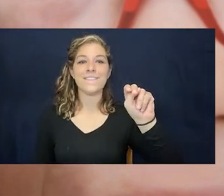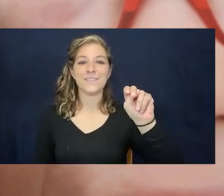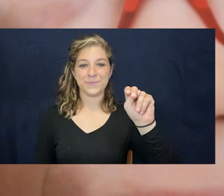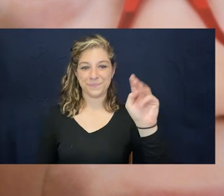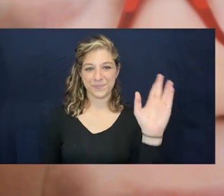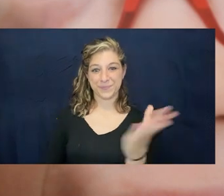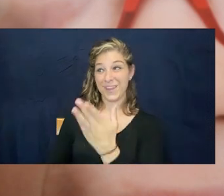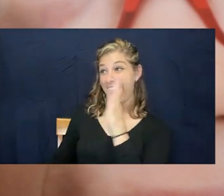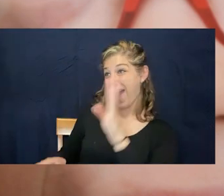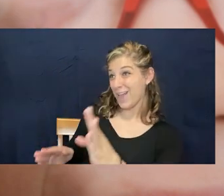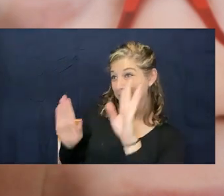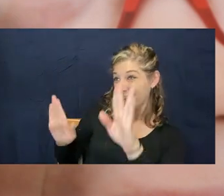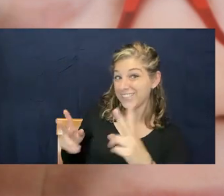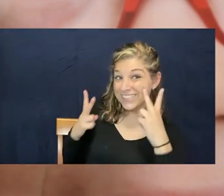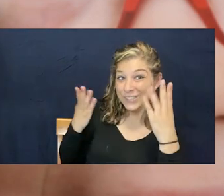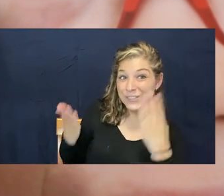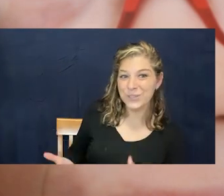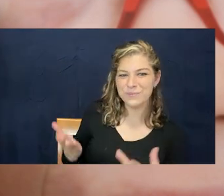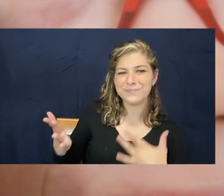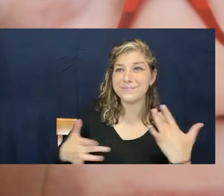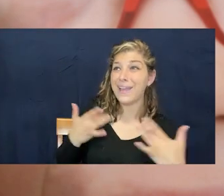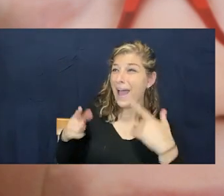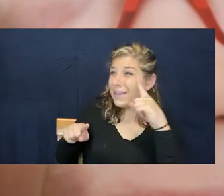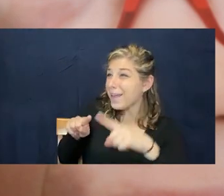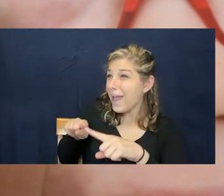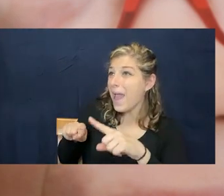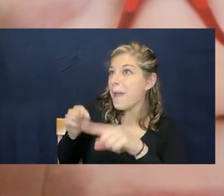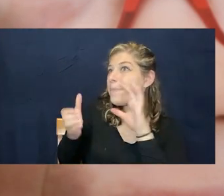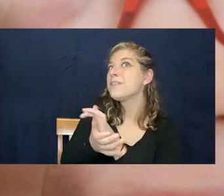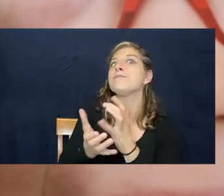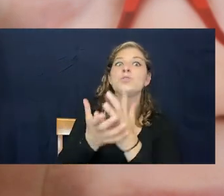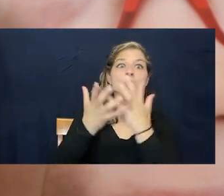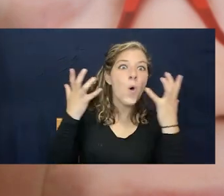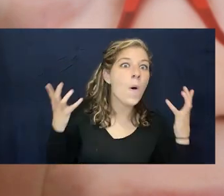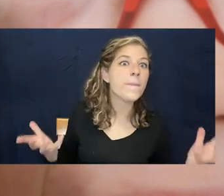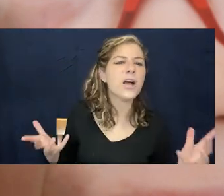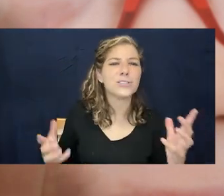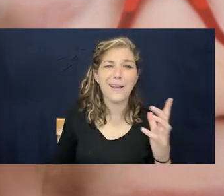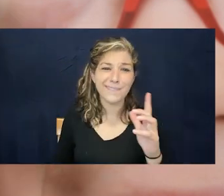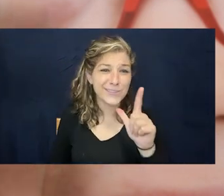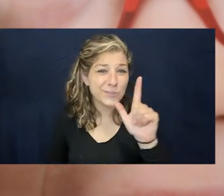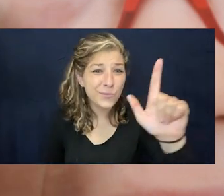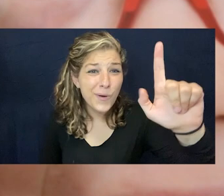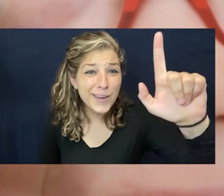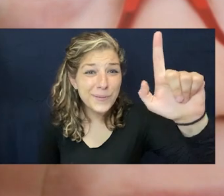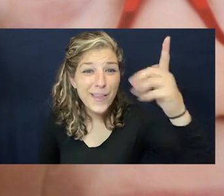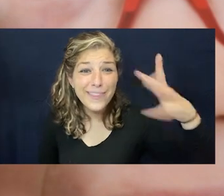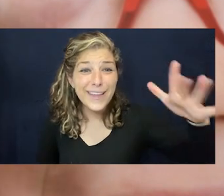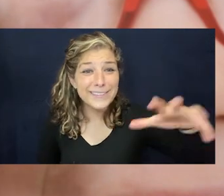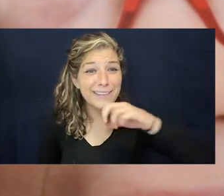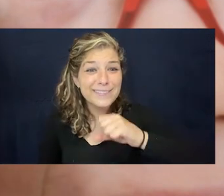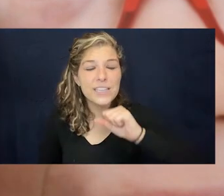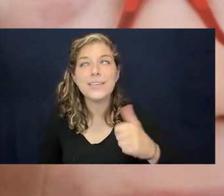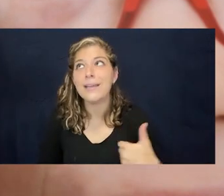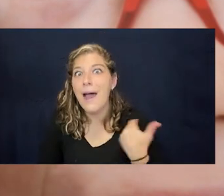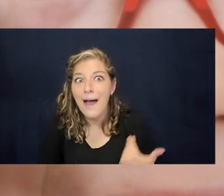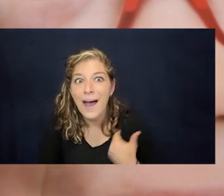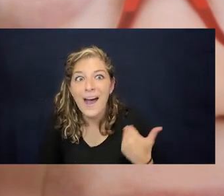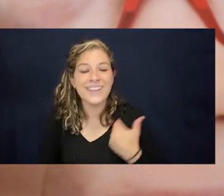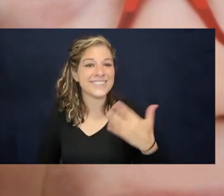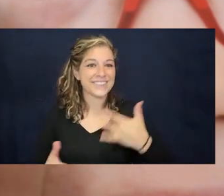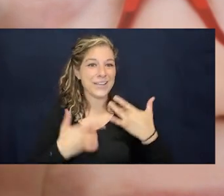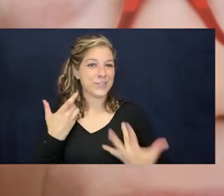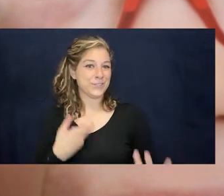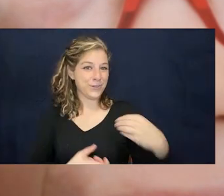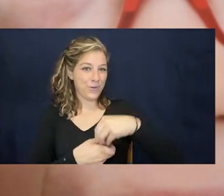Z activist, and author, Brandon Farbstein. Hey, Brandon, it's great to see you. I can't believe you've done so much